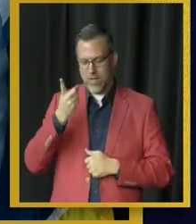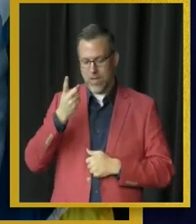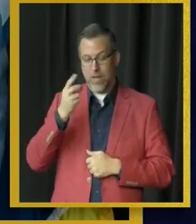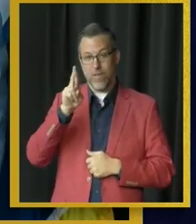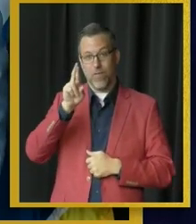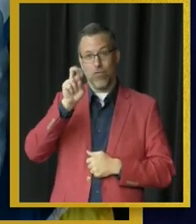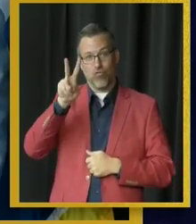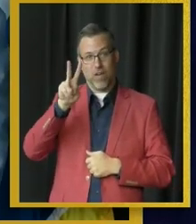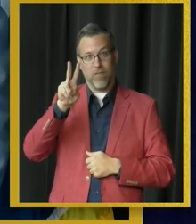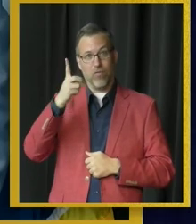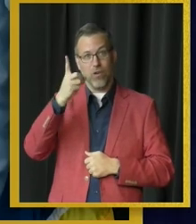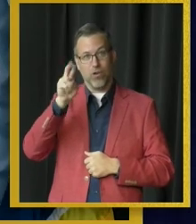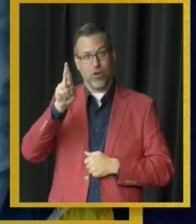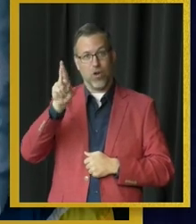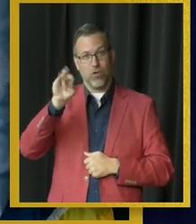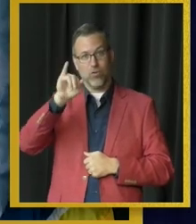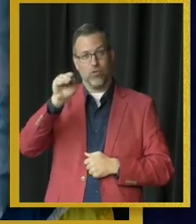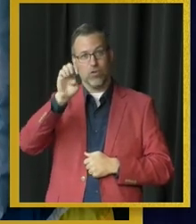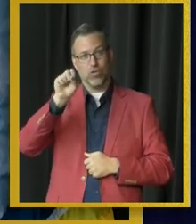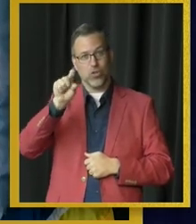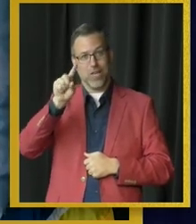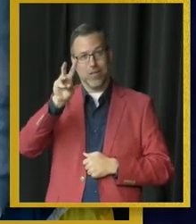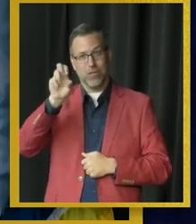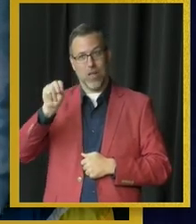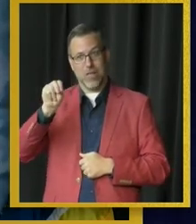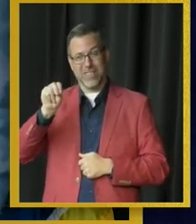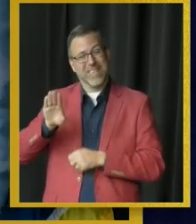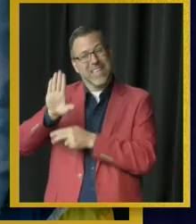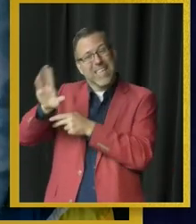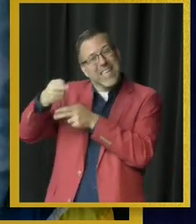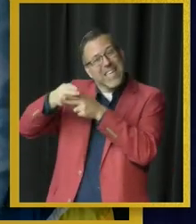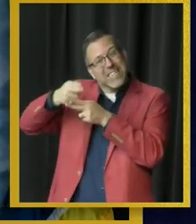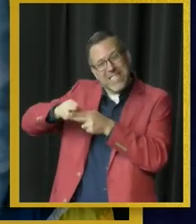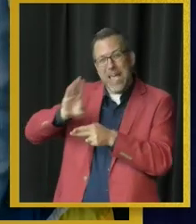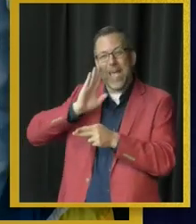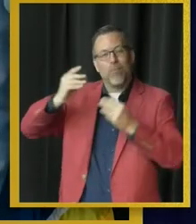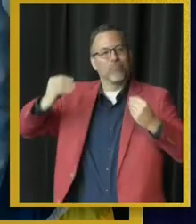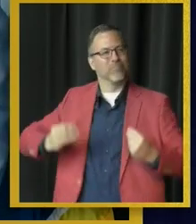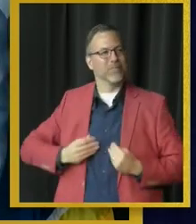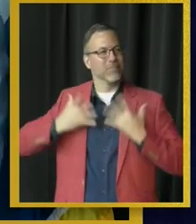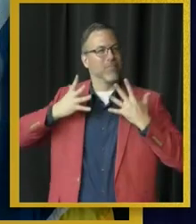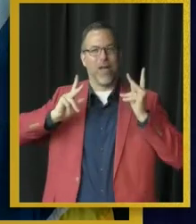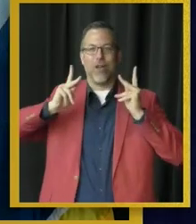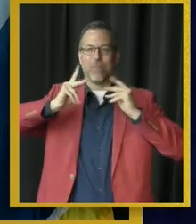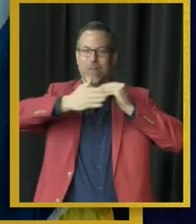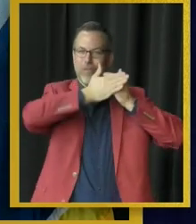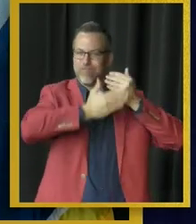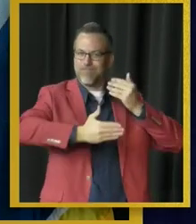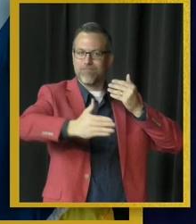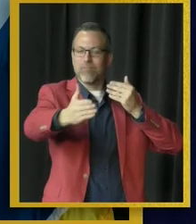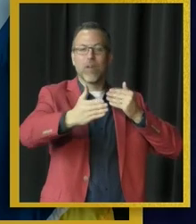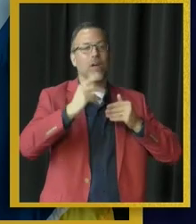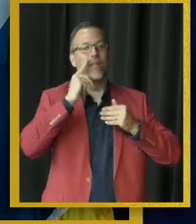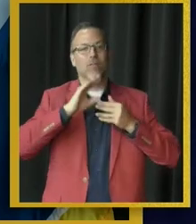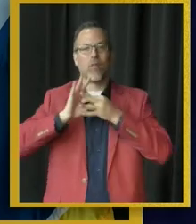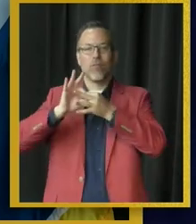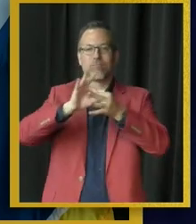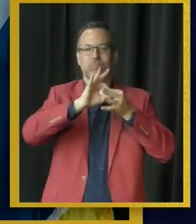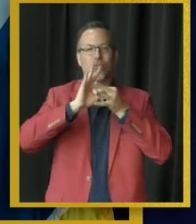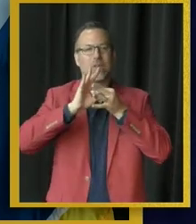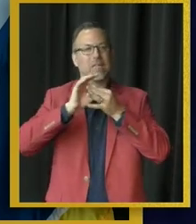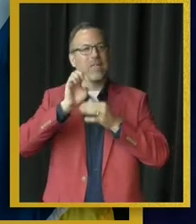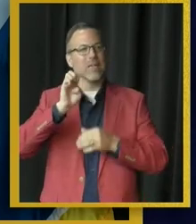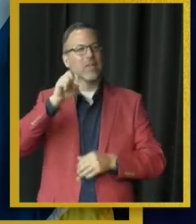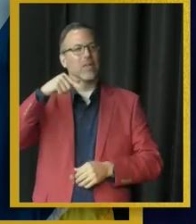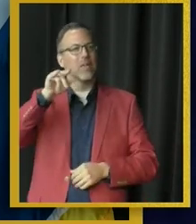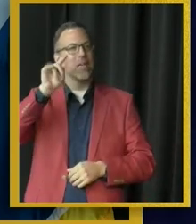Lawson. His legacy will inspire generations of Nashvillians towards unity, equity, and